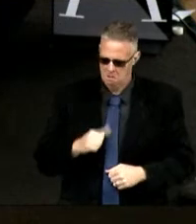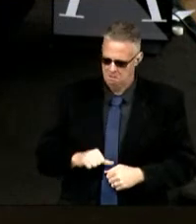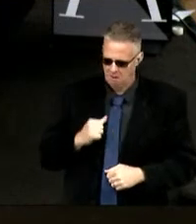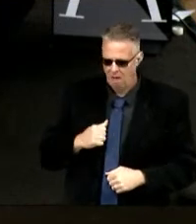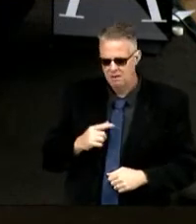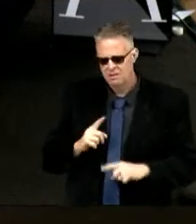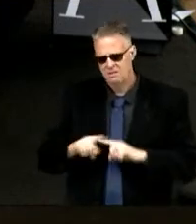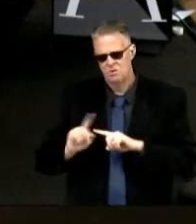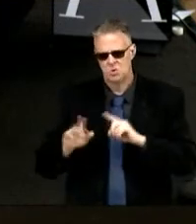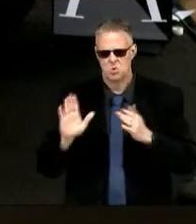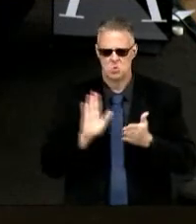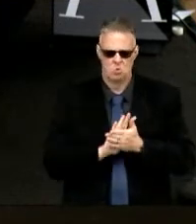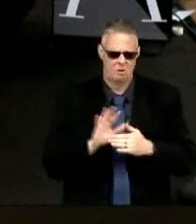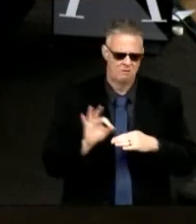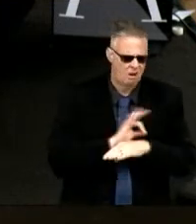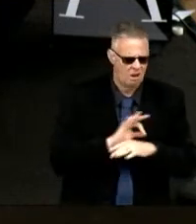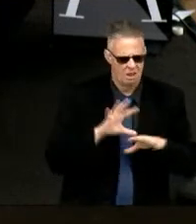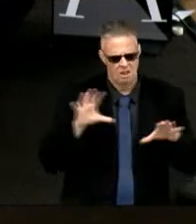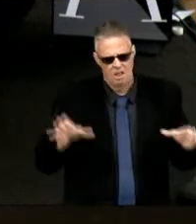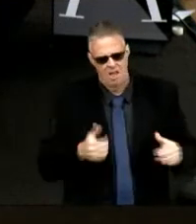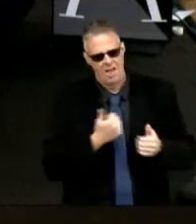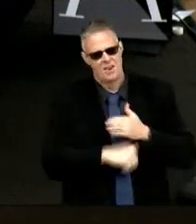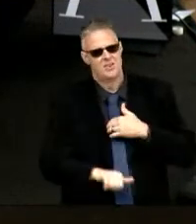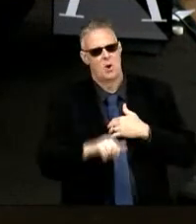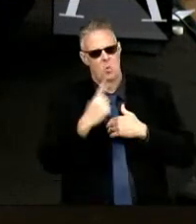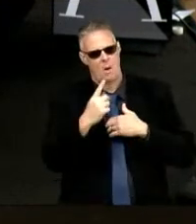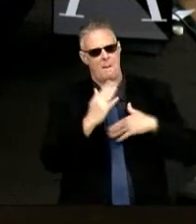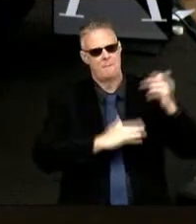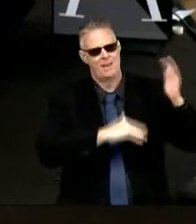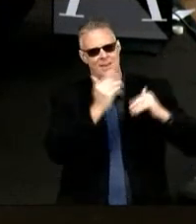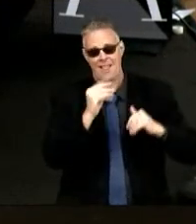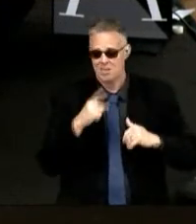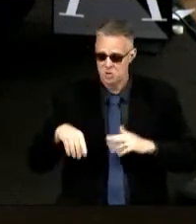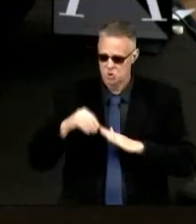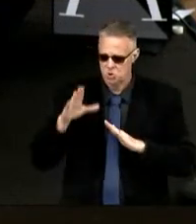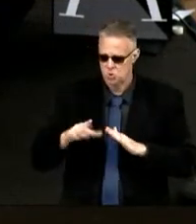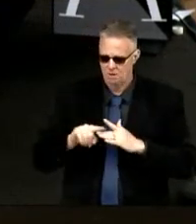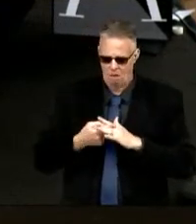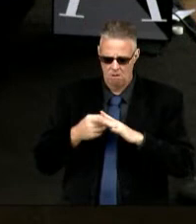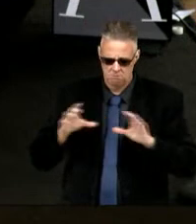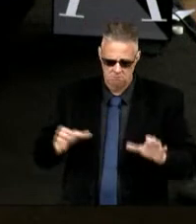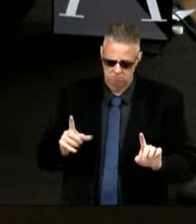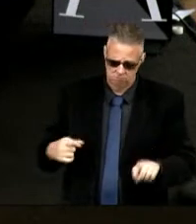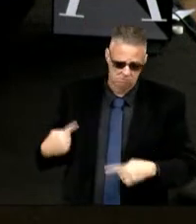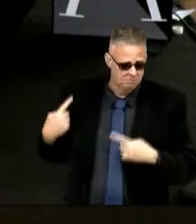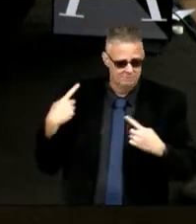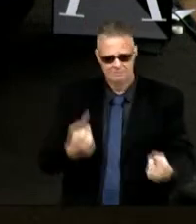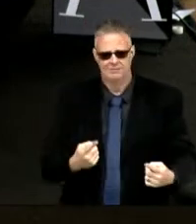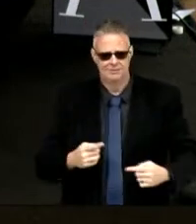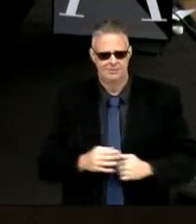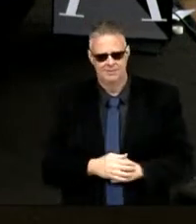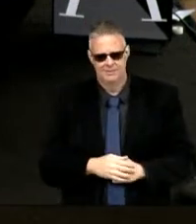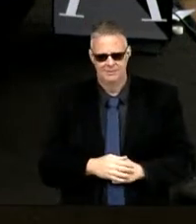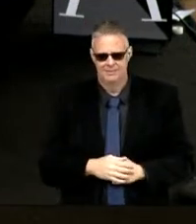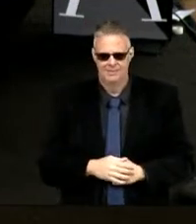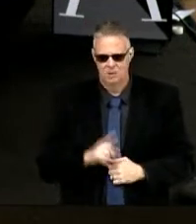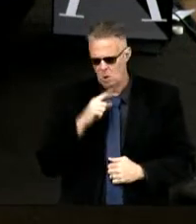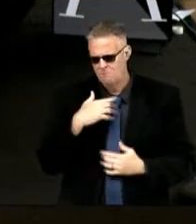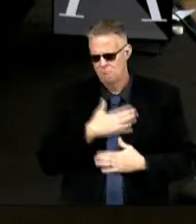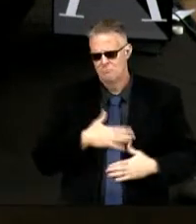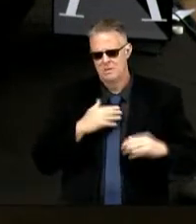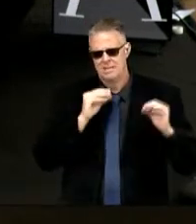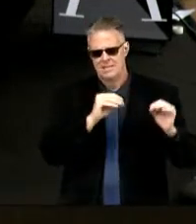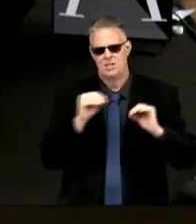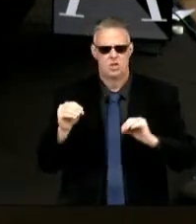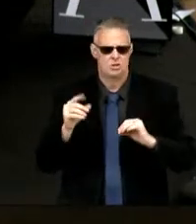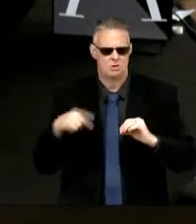and festivities together under one roof, and our students have been involved from the very start. It's been my pleasure to teach every single one of the students